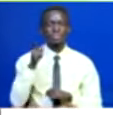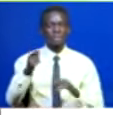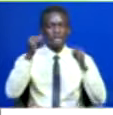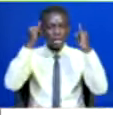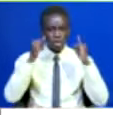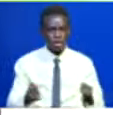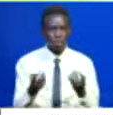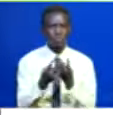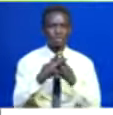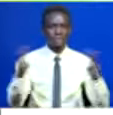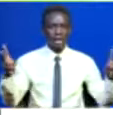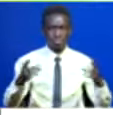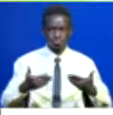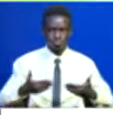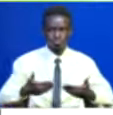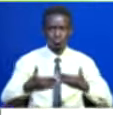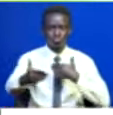and I think